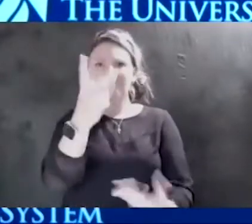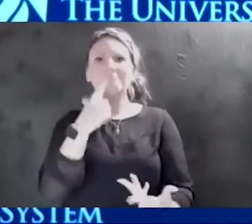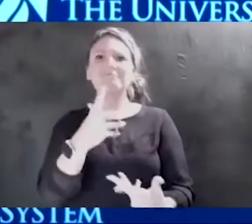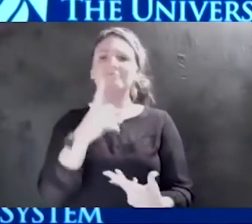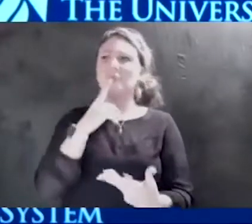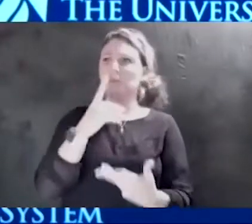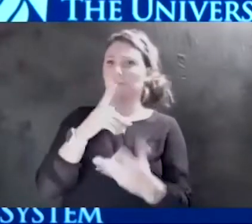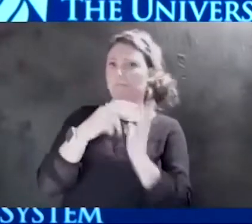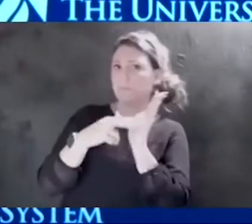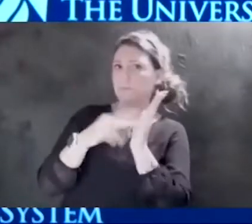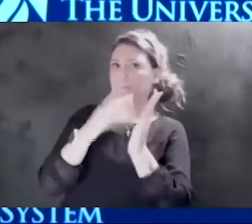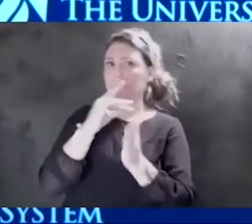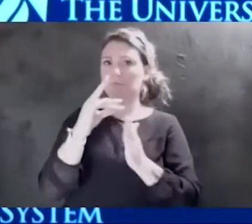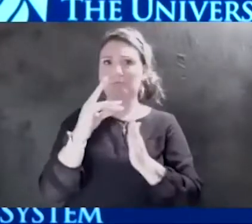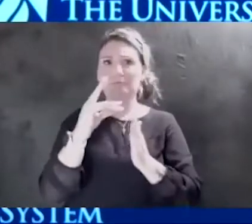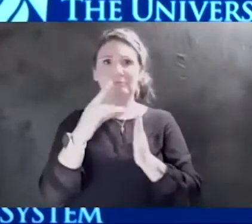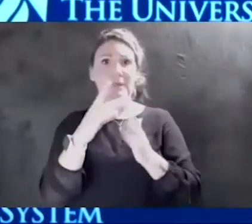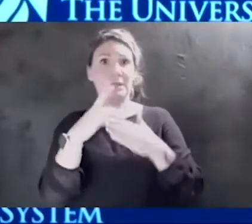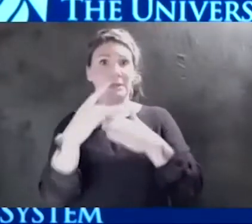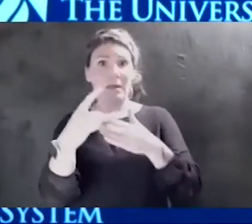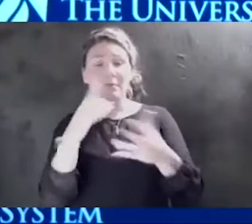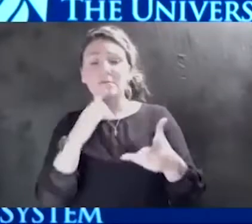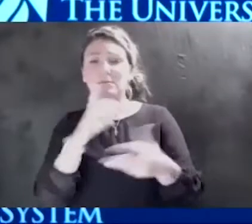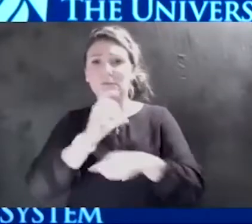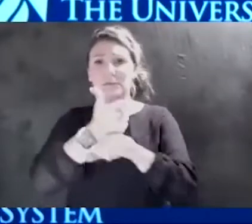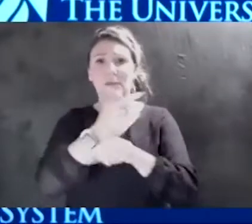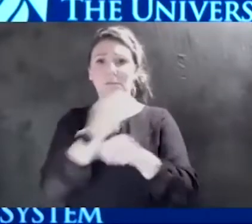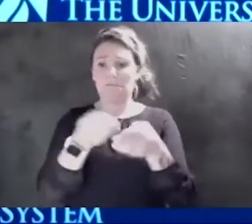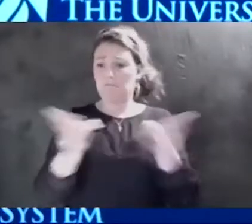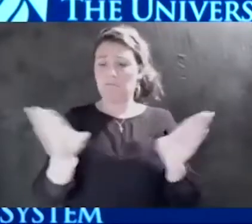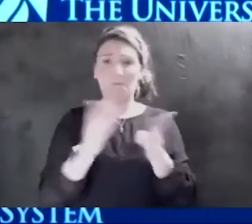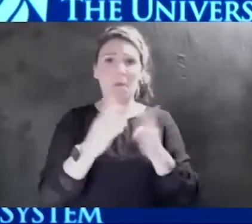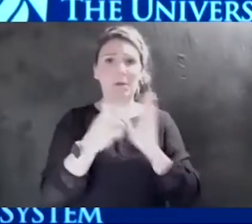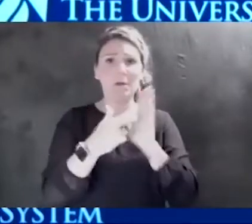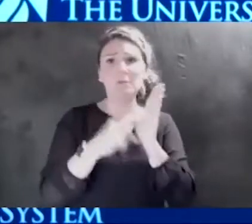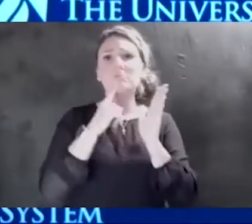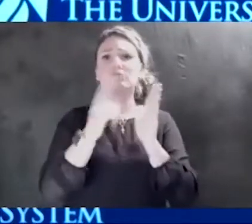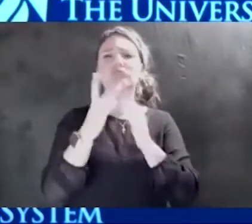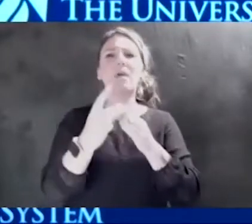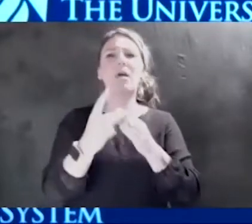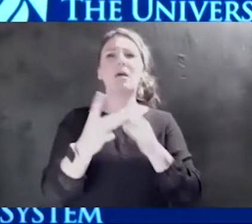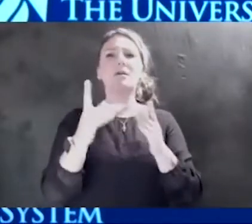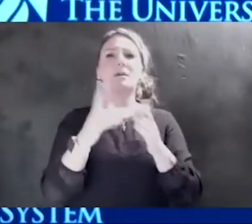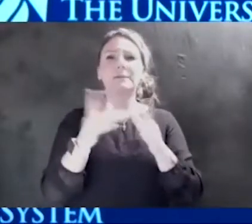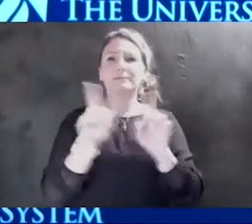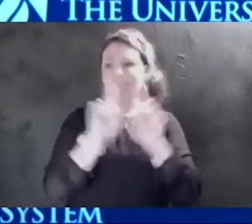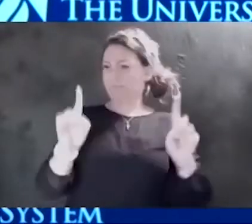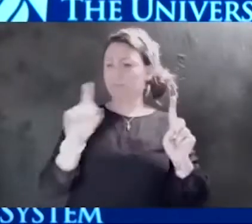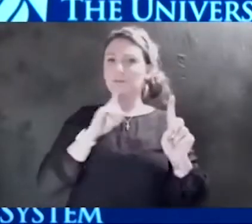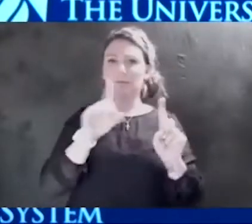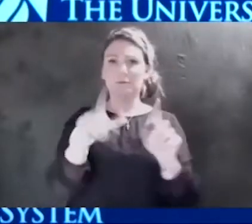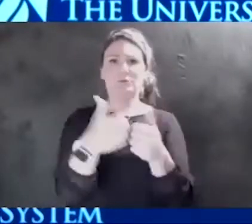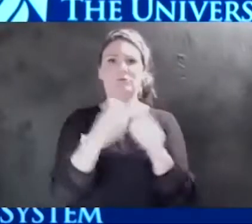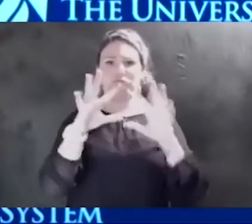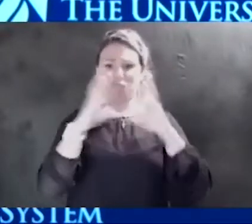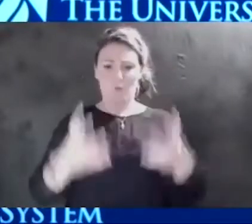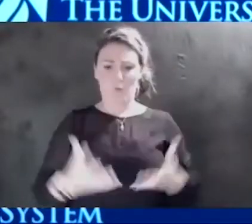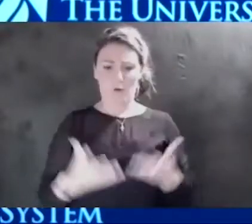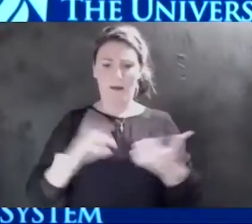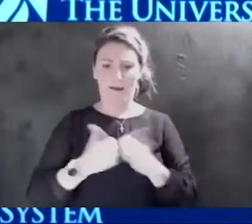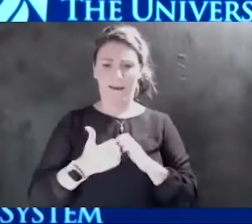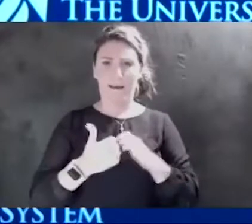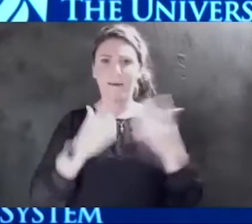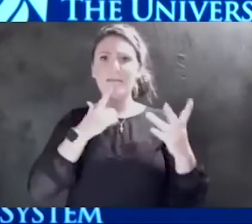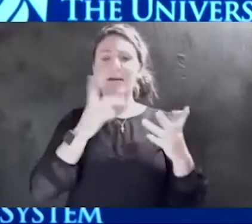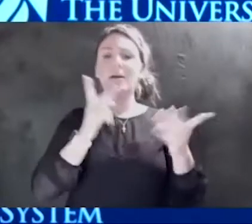you had public health guidelines about masking and distancing. So we have challenged the world in a different way when we're saying to people, go out and do anything